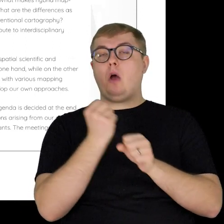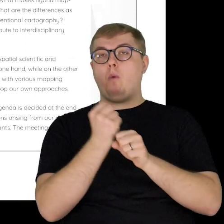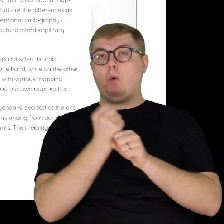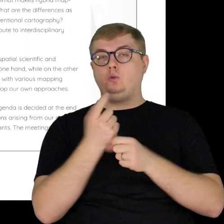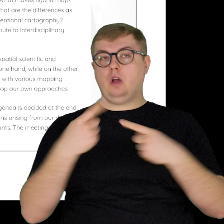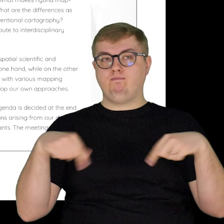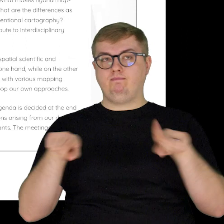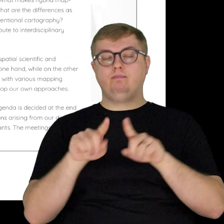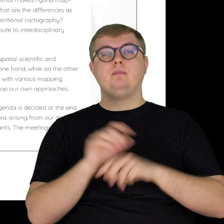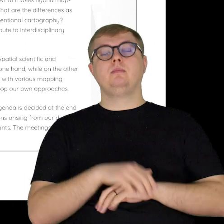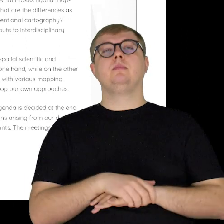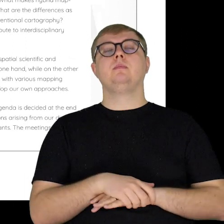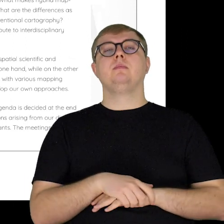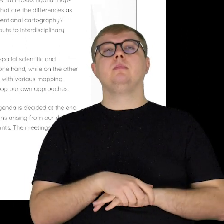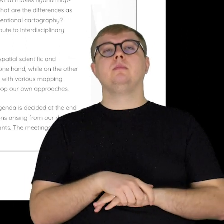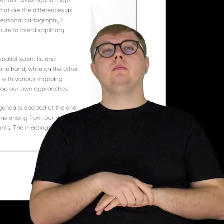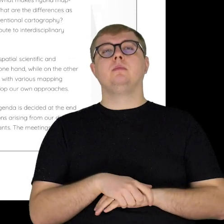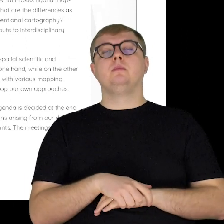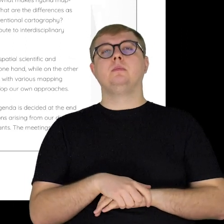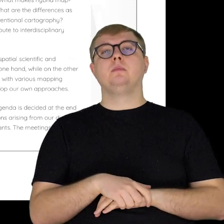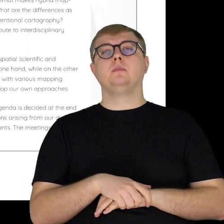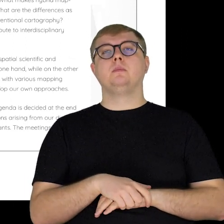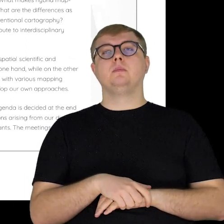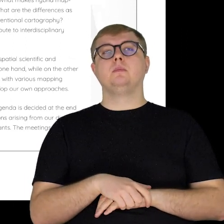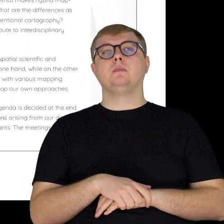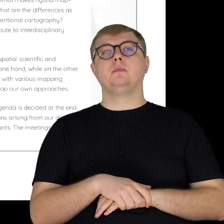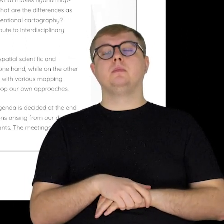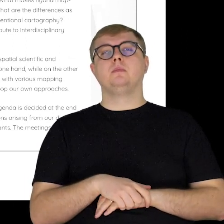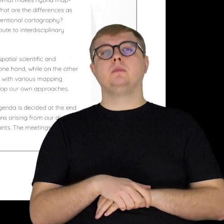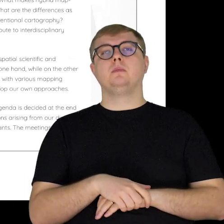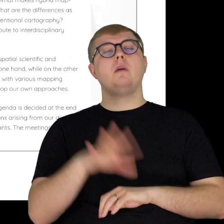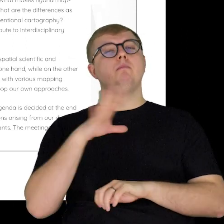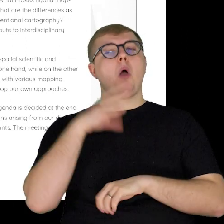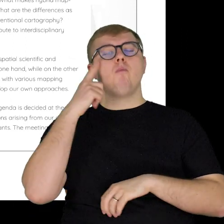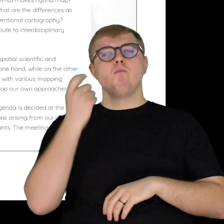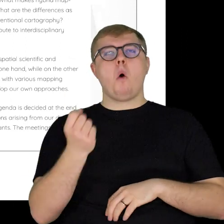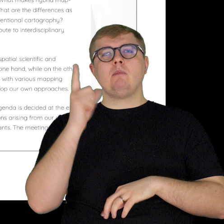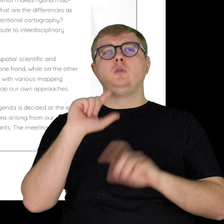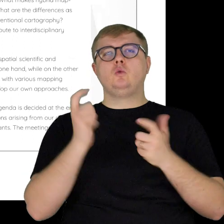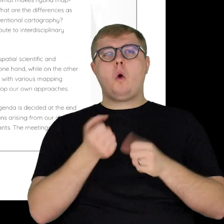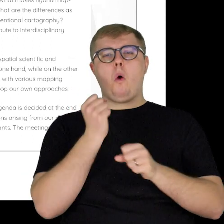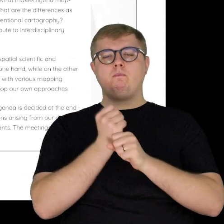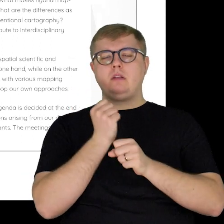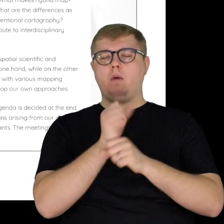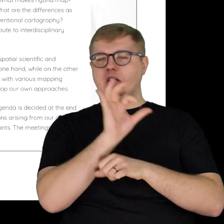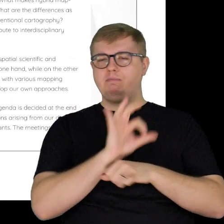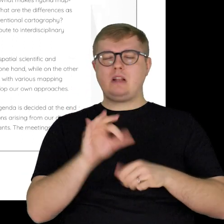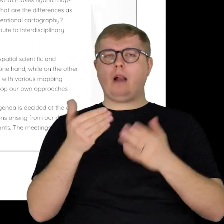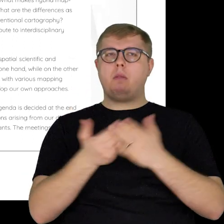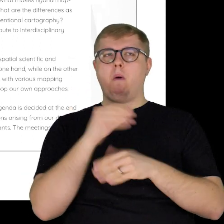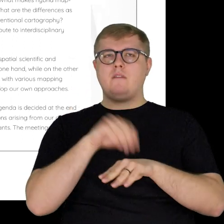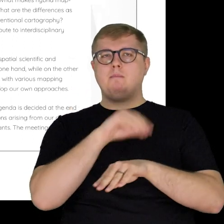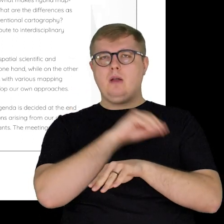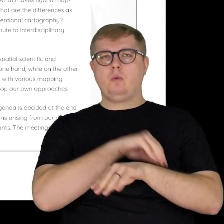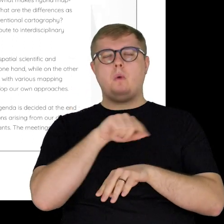So the main idea was to develop actually new methods for social spatial research and for the refiguration, and